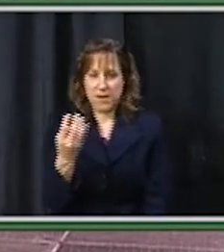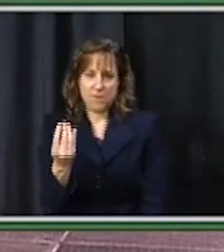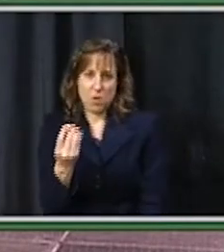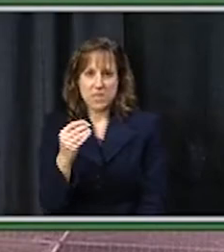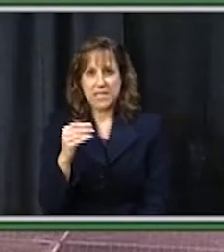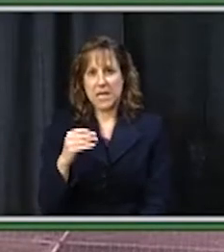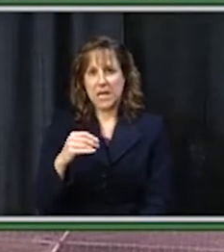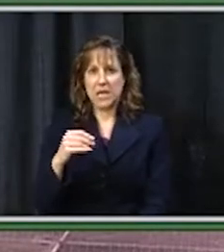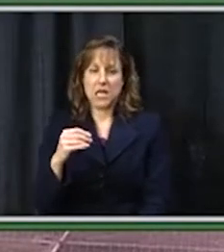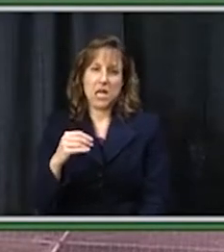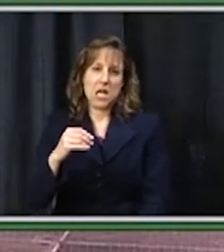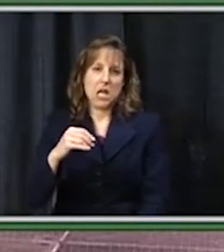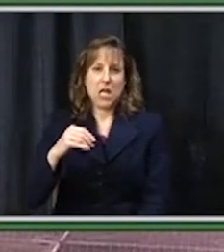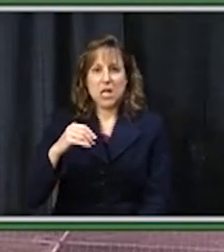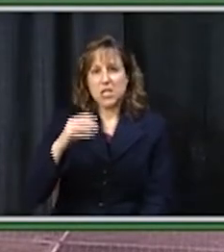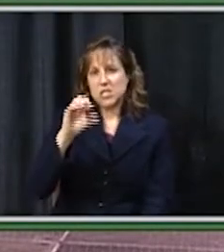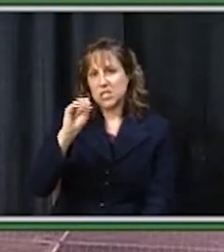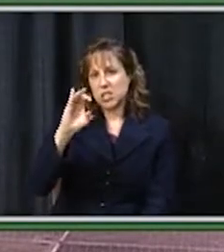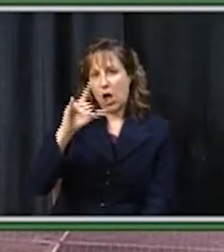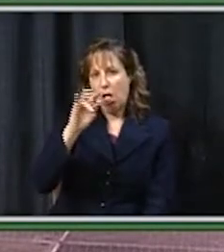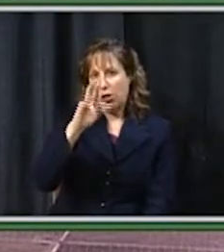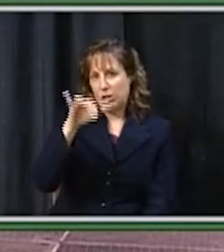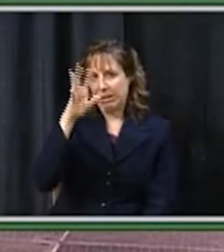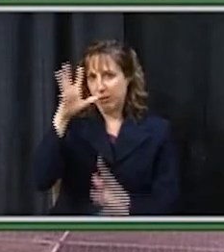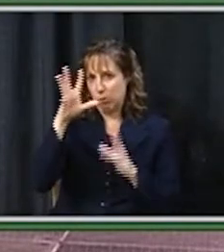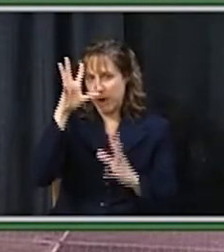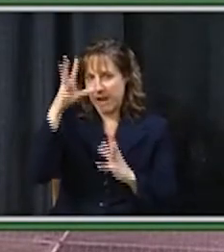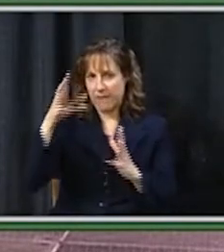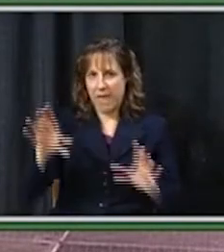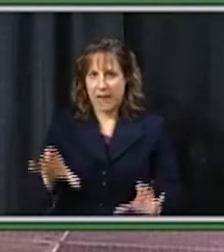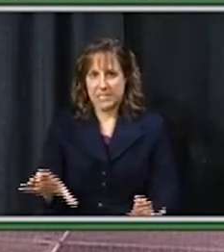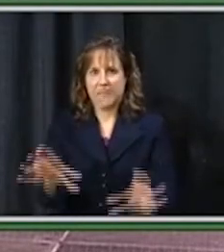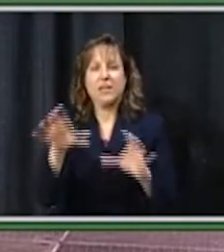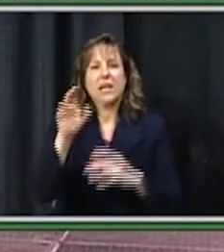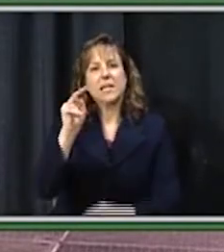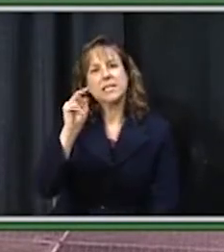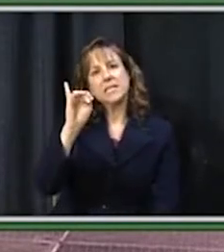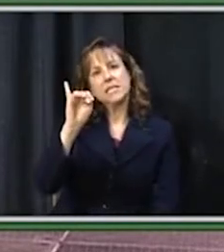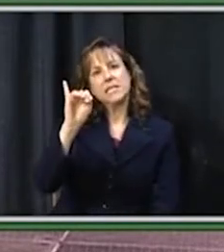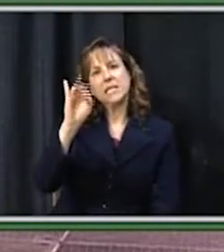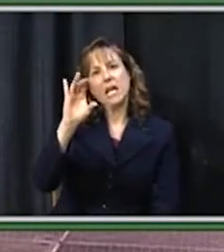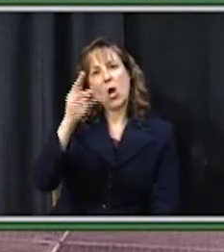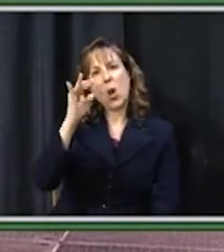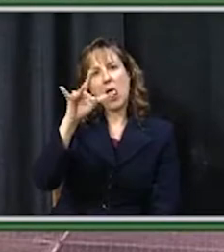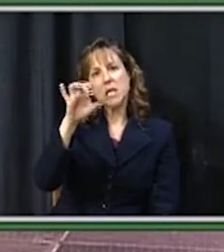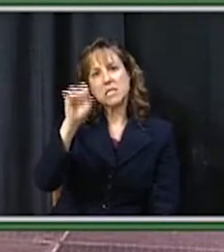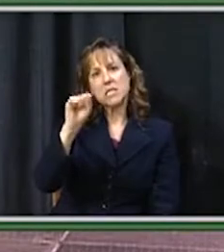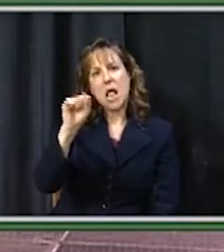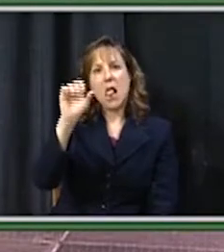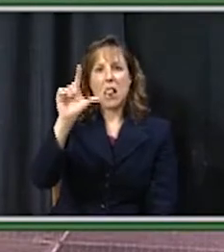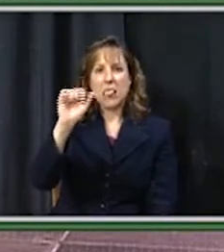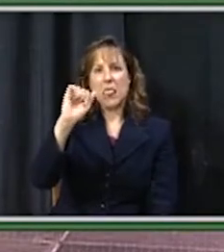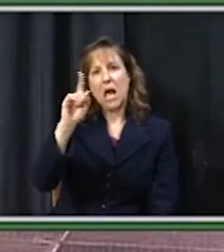2013-2014 Scholarly and Creative Activity Award recipient, Nicholas Lazaridis.